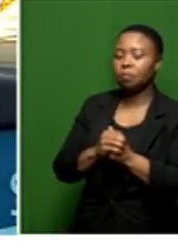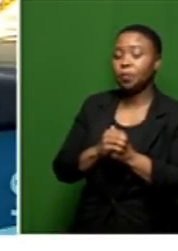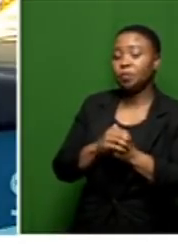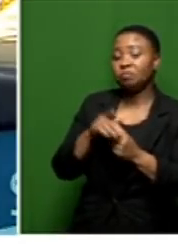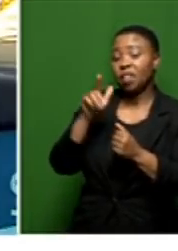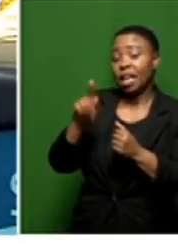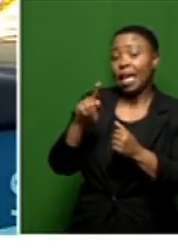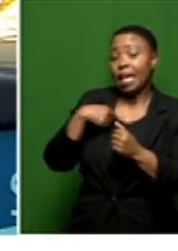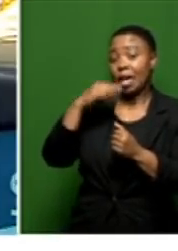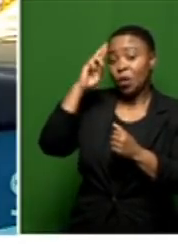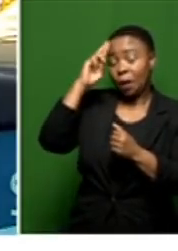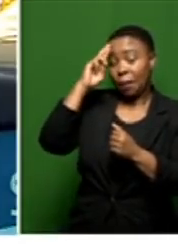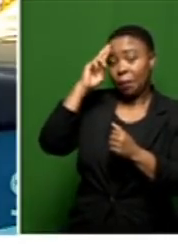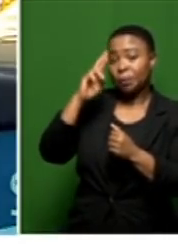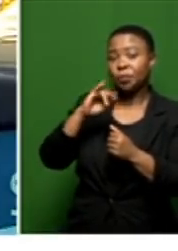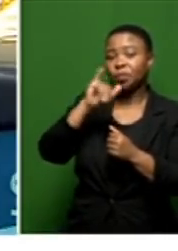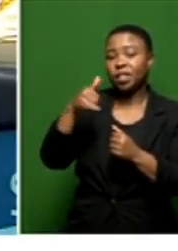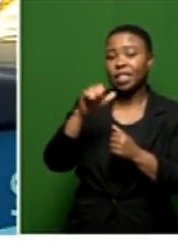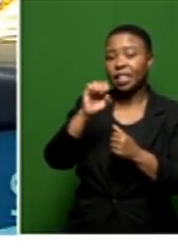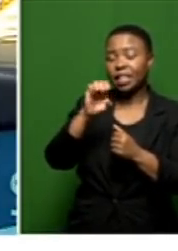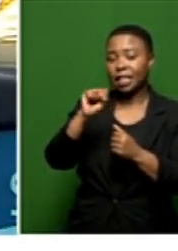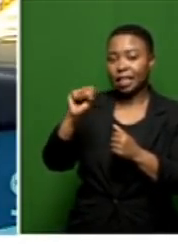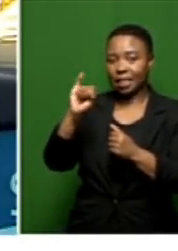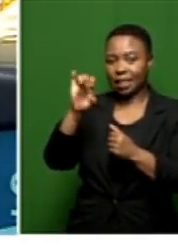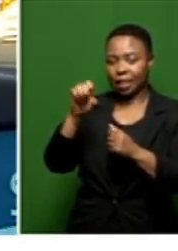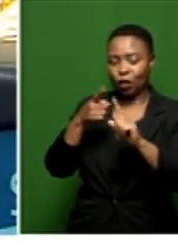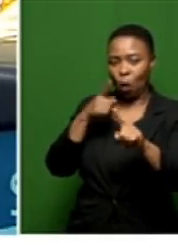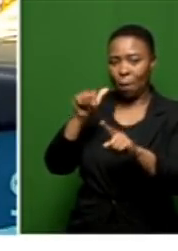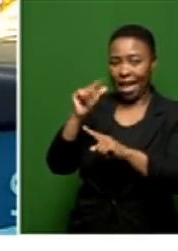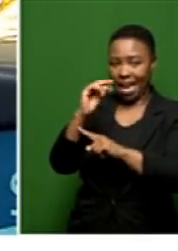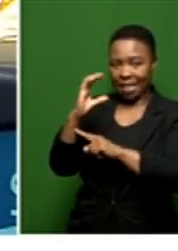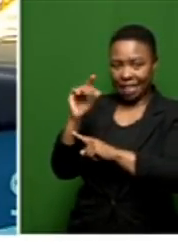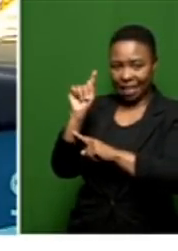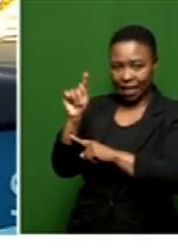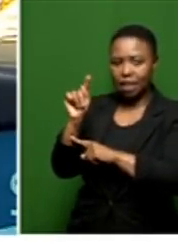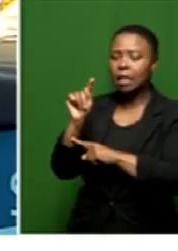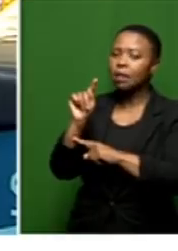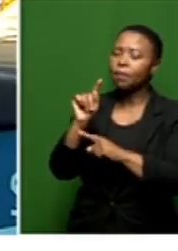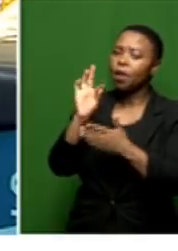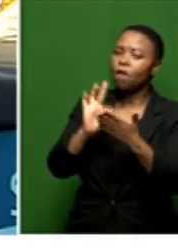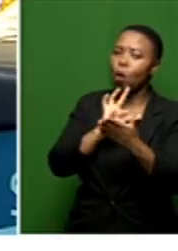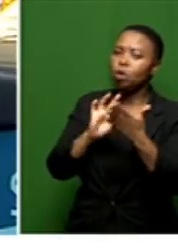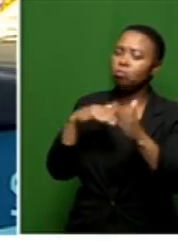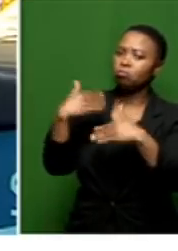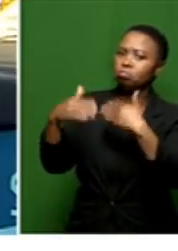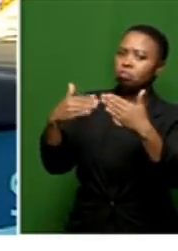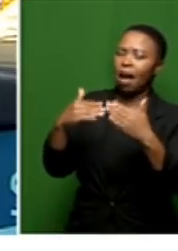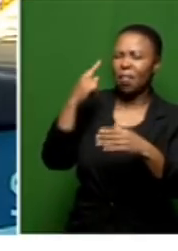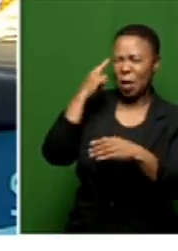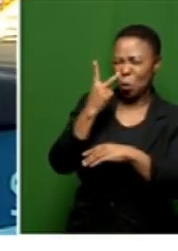remember Jesse Duarte from the ANC coming in as voting was progressing. I think we had 2 hours to